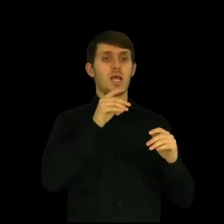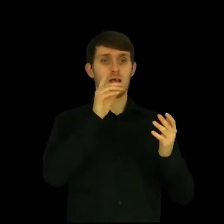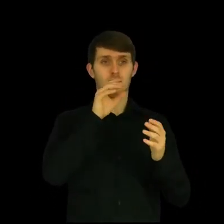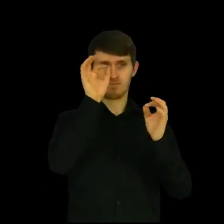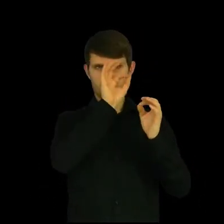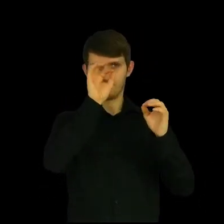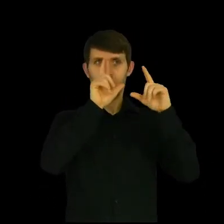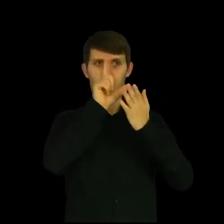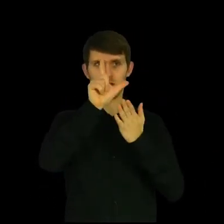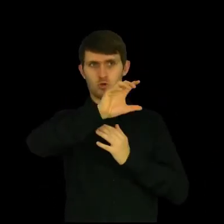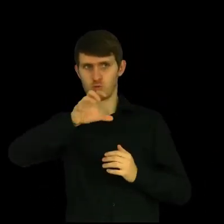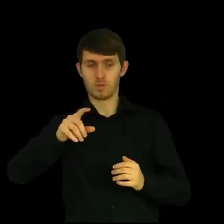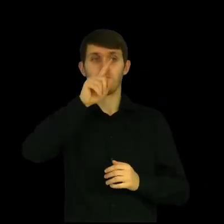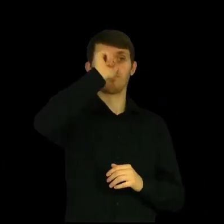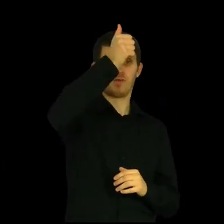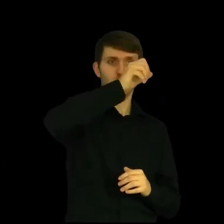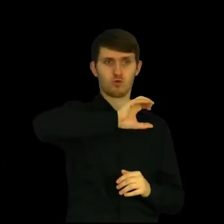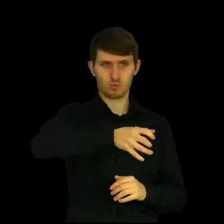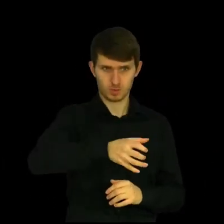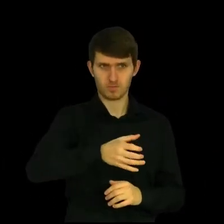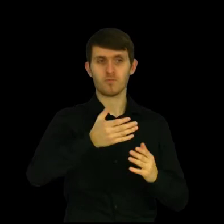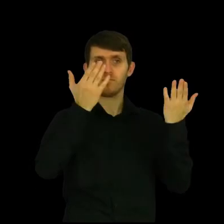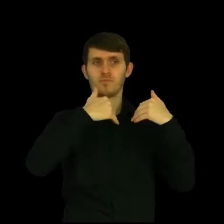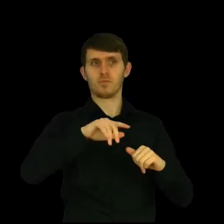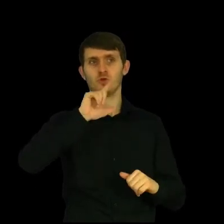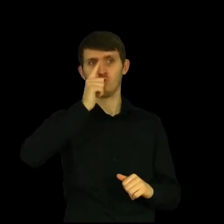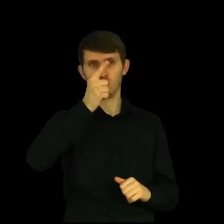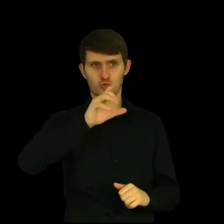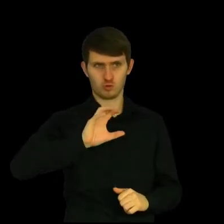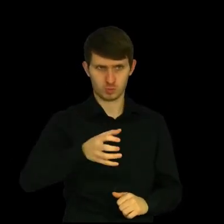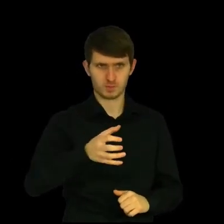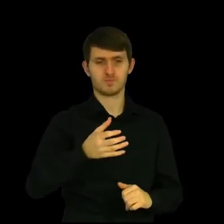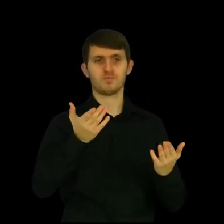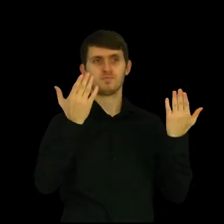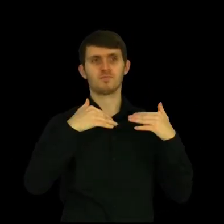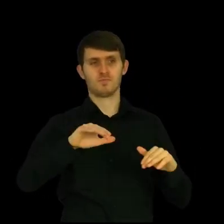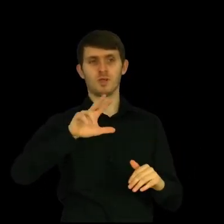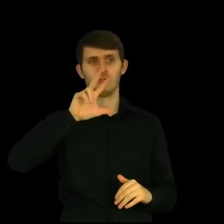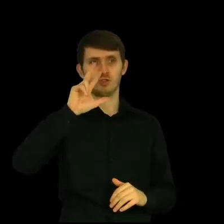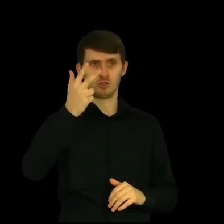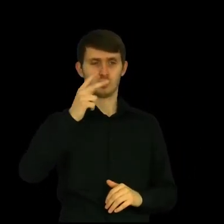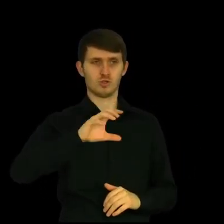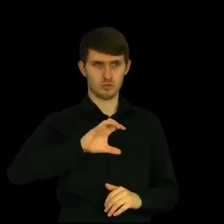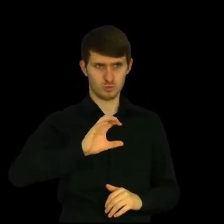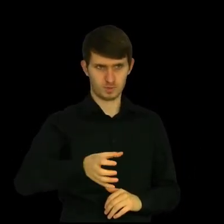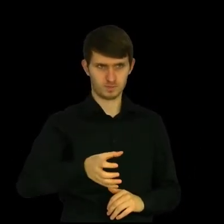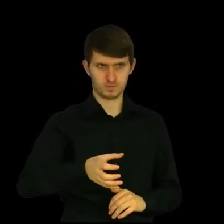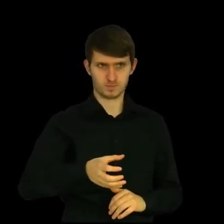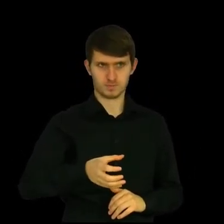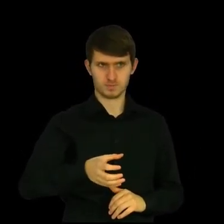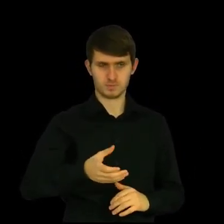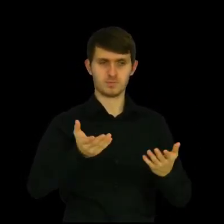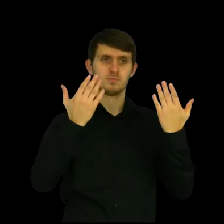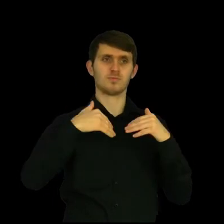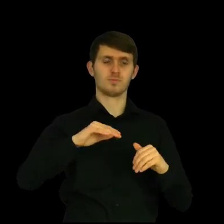equal groups, well, let's see, this is one equal group, two equal groups. Actually, let me do it this way. Well, let me do this